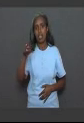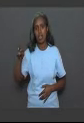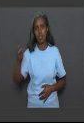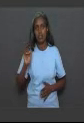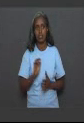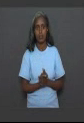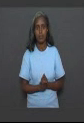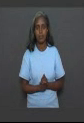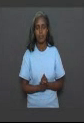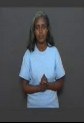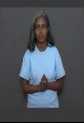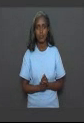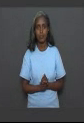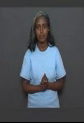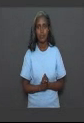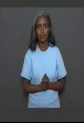x-axis.